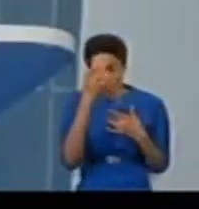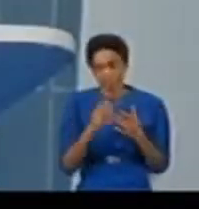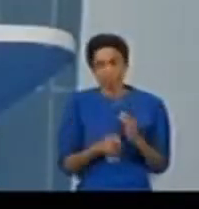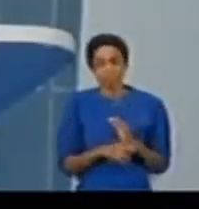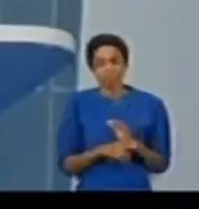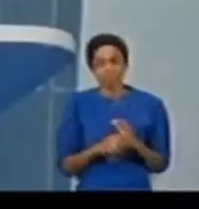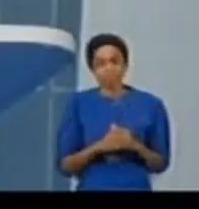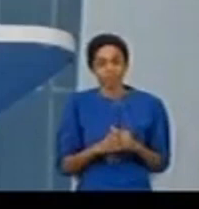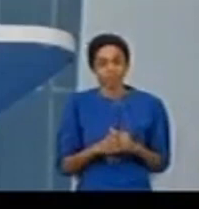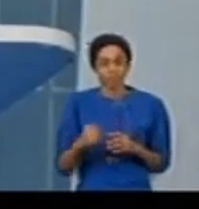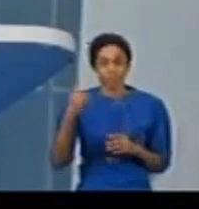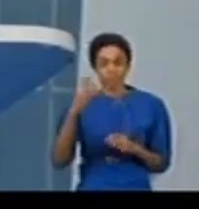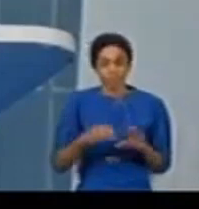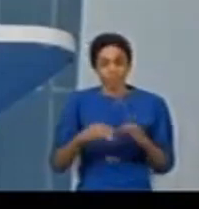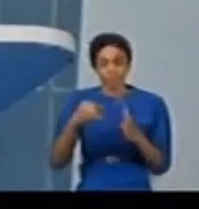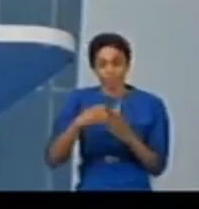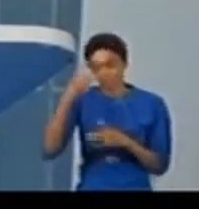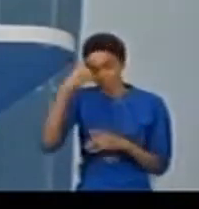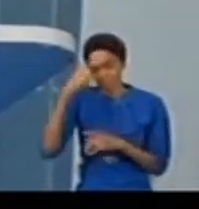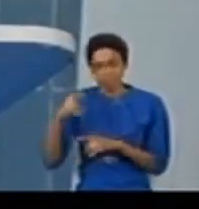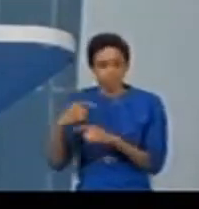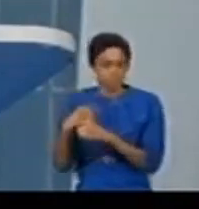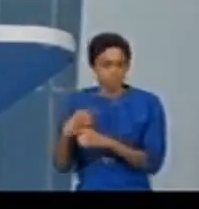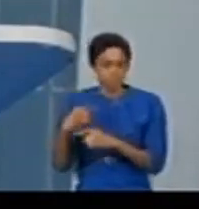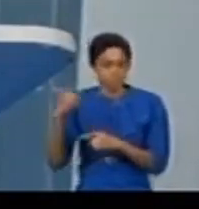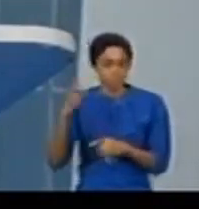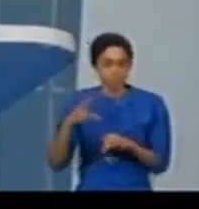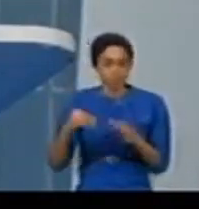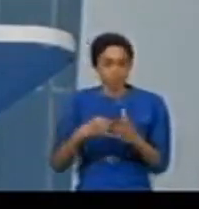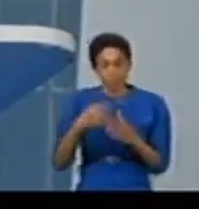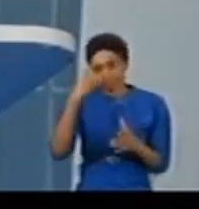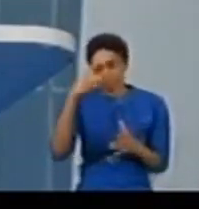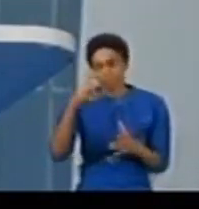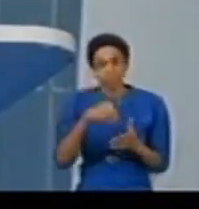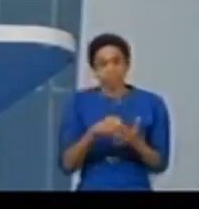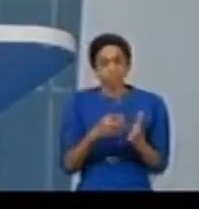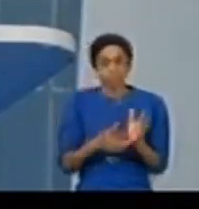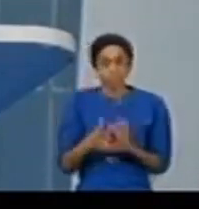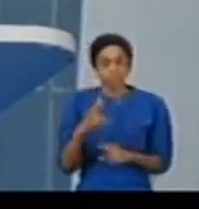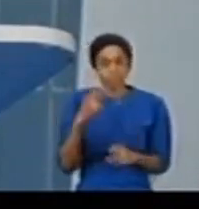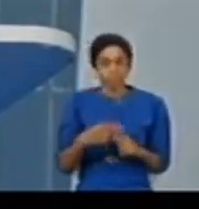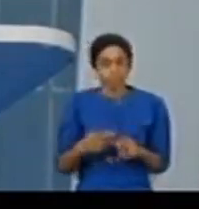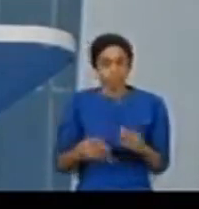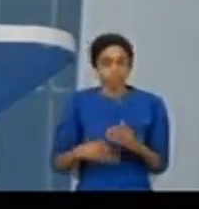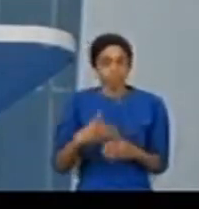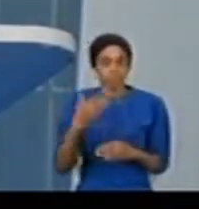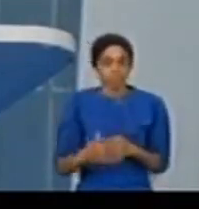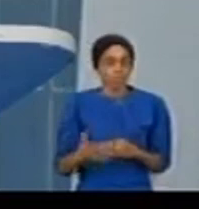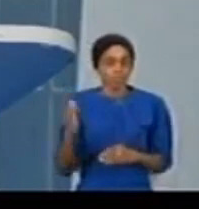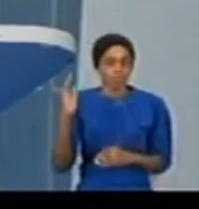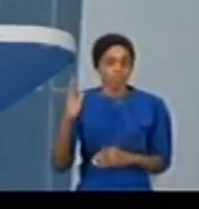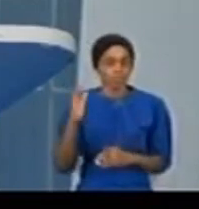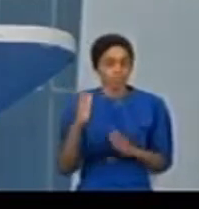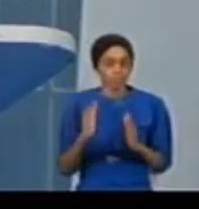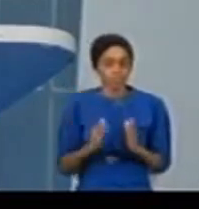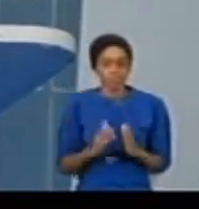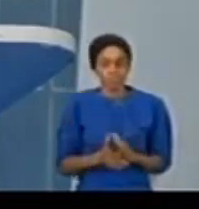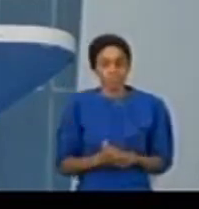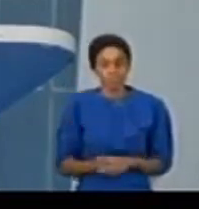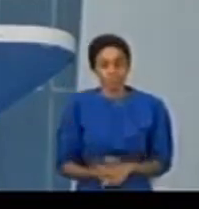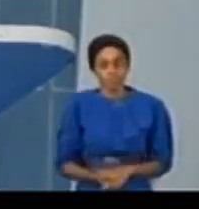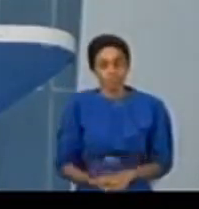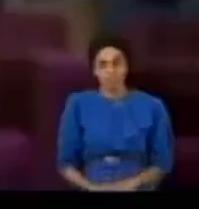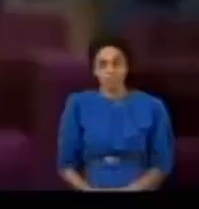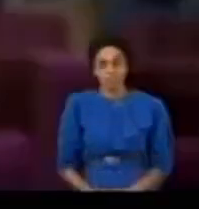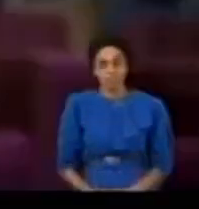The Lord did it for him. He will do it for you in Jesus' name. Next testifier. The next